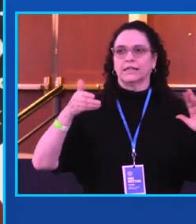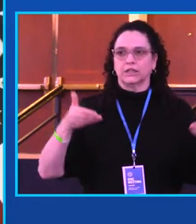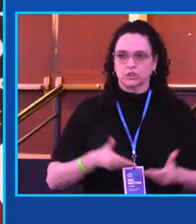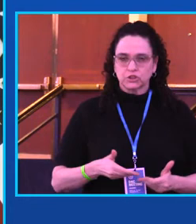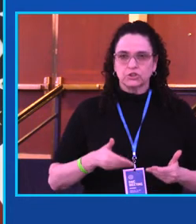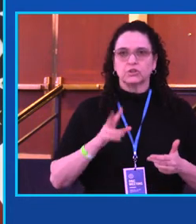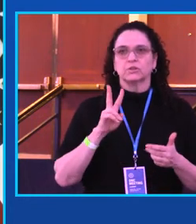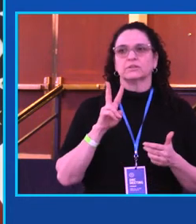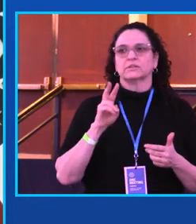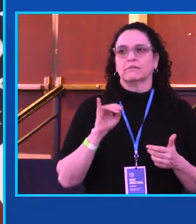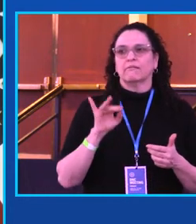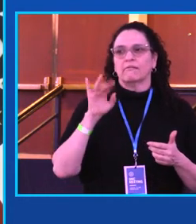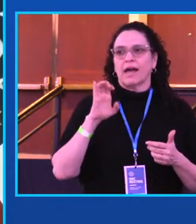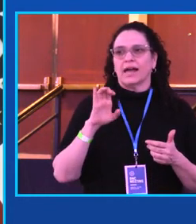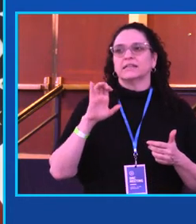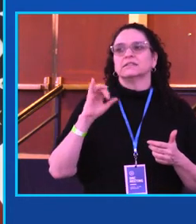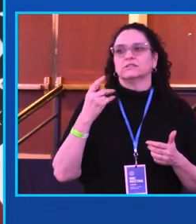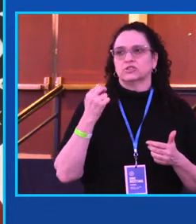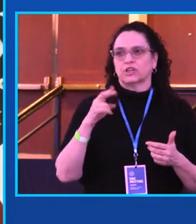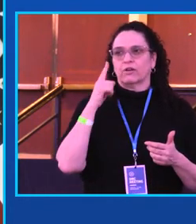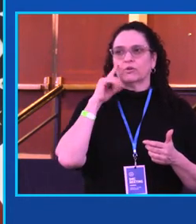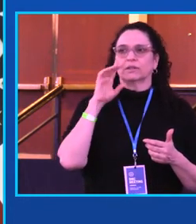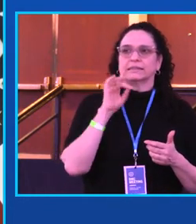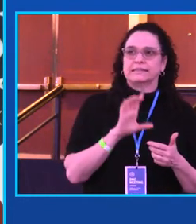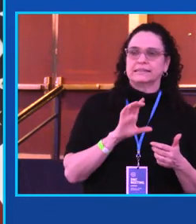of the DC Democratic Party, Linda Gray.